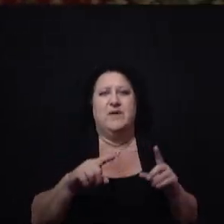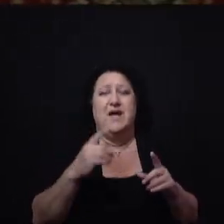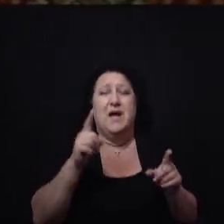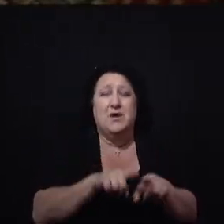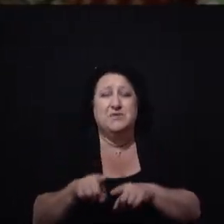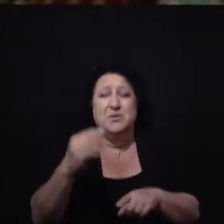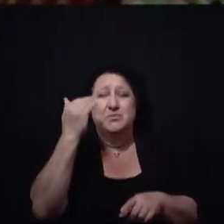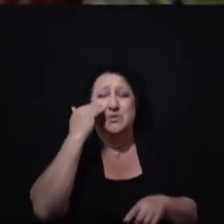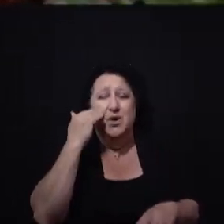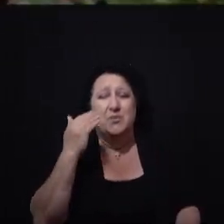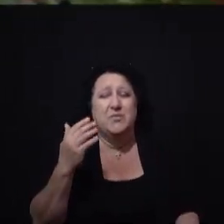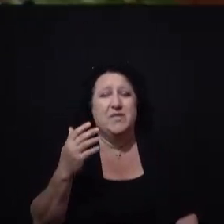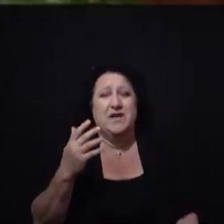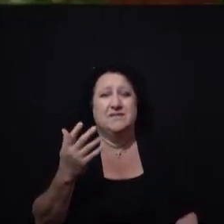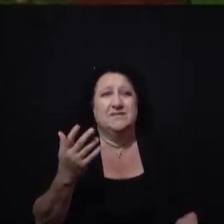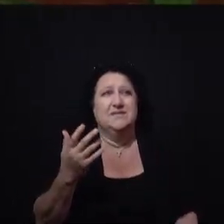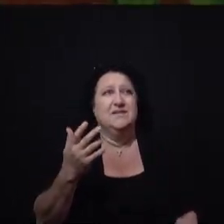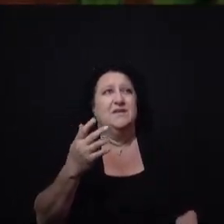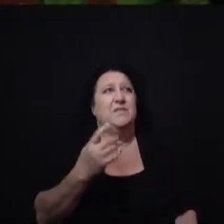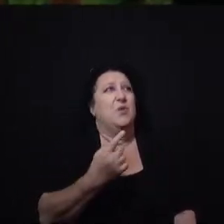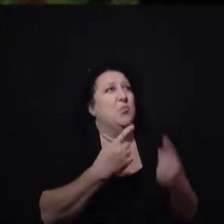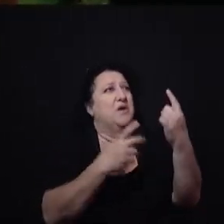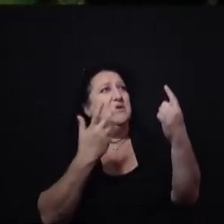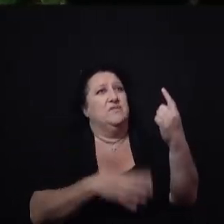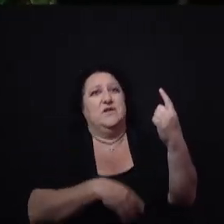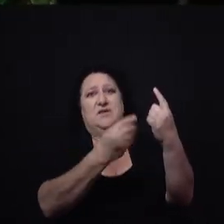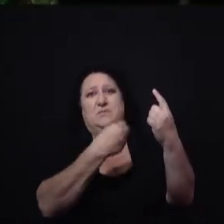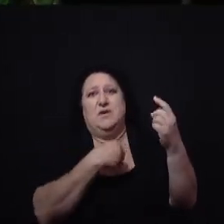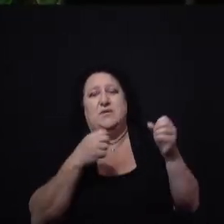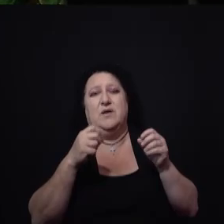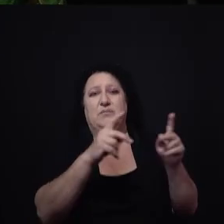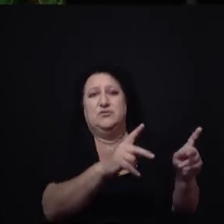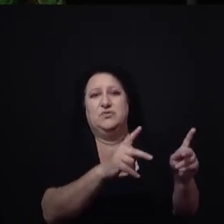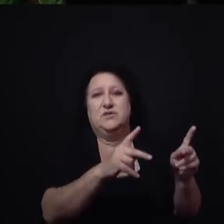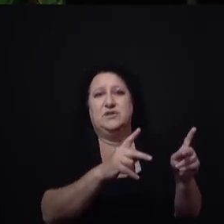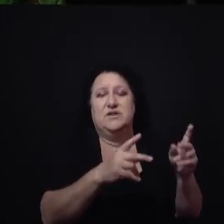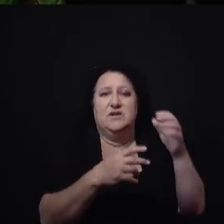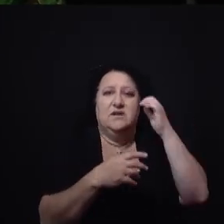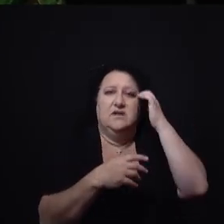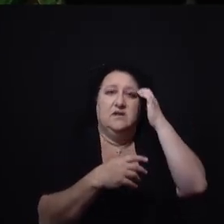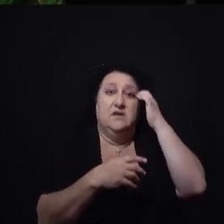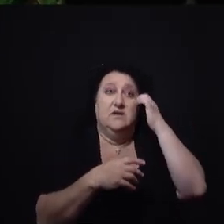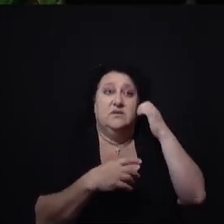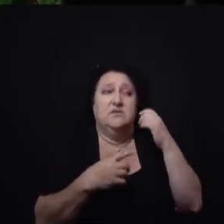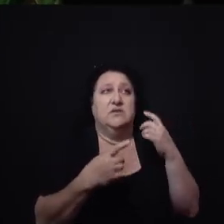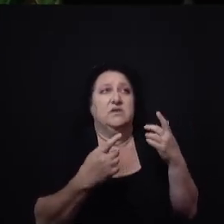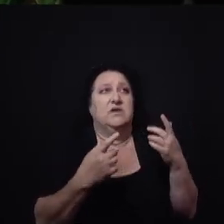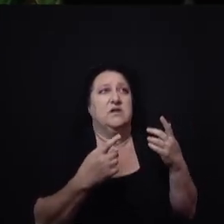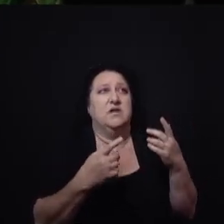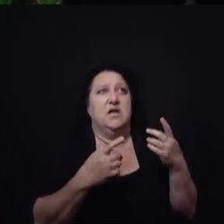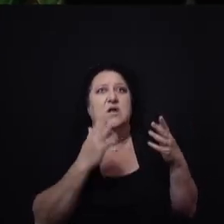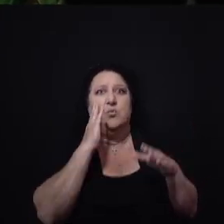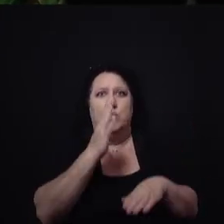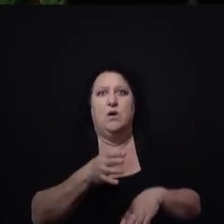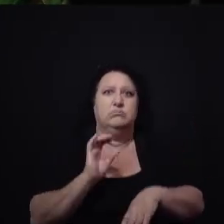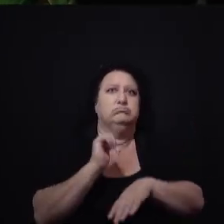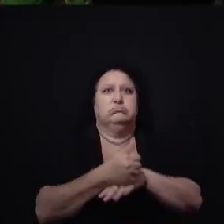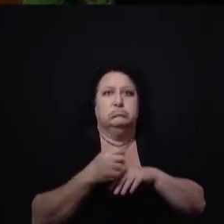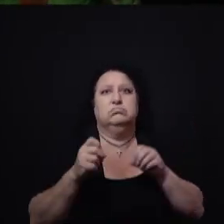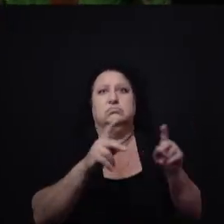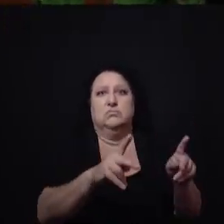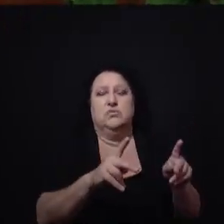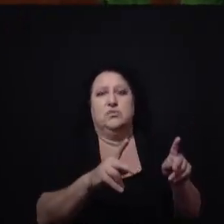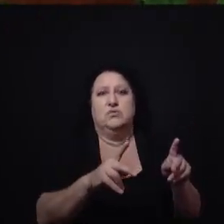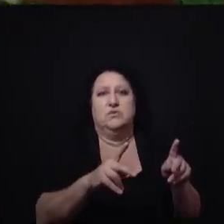continue to make a way as those who trust in him, turn to him, say, Lord, show us, guide us, equip us, lead us. He